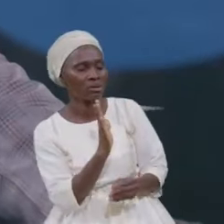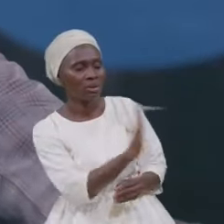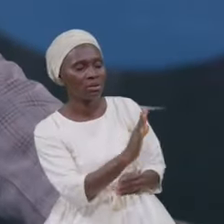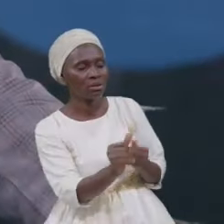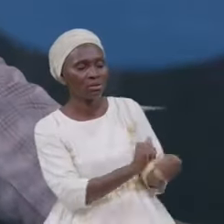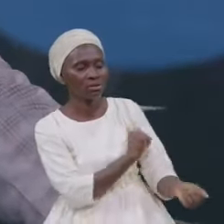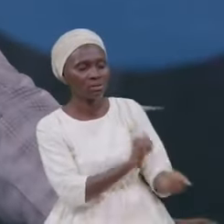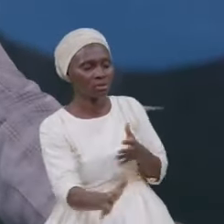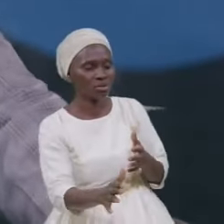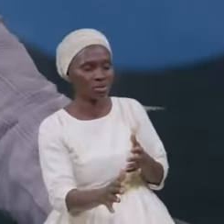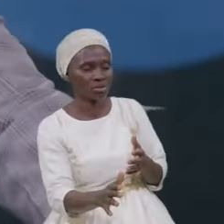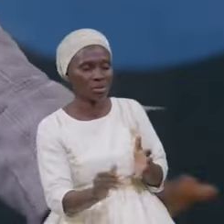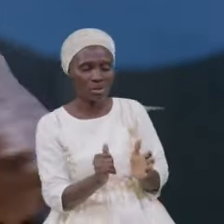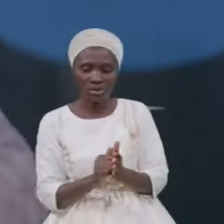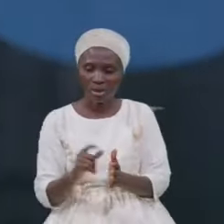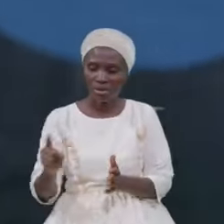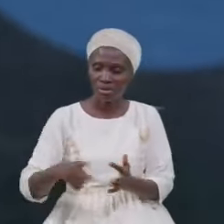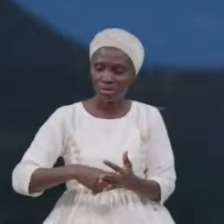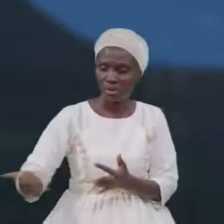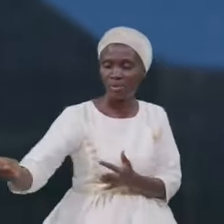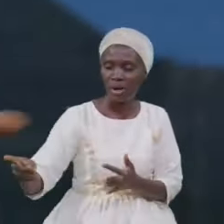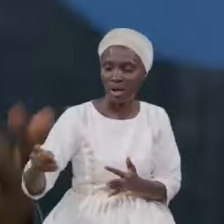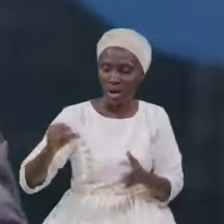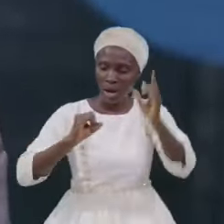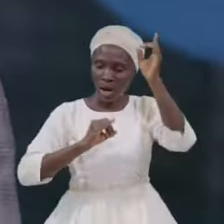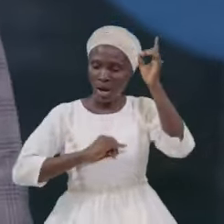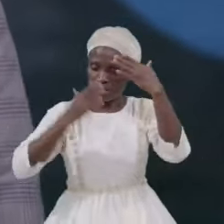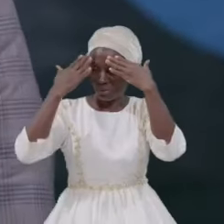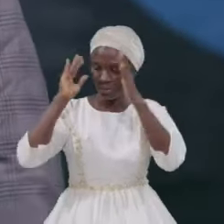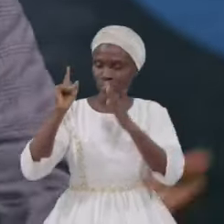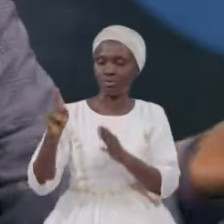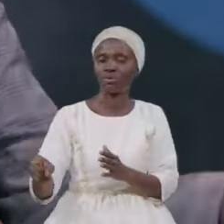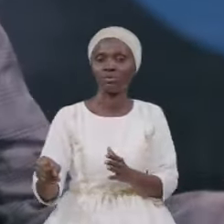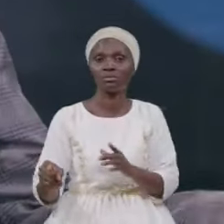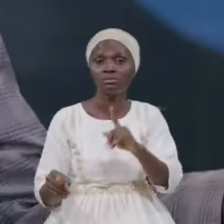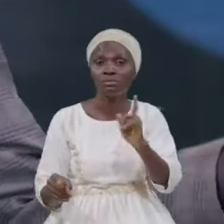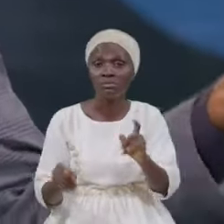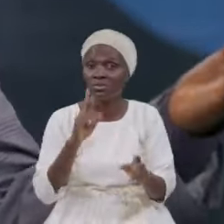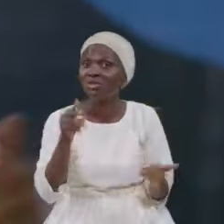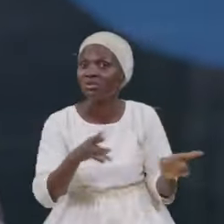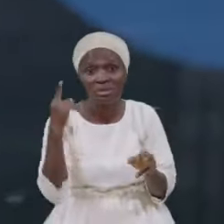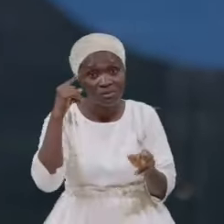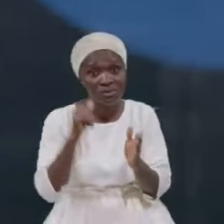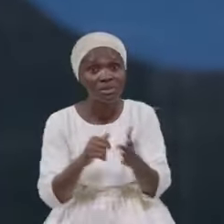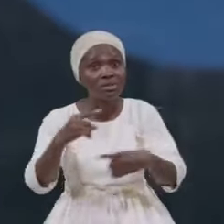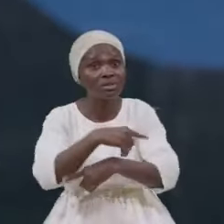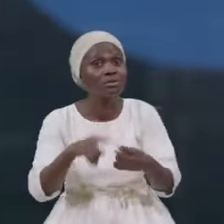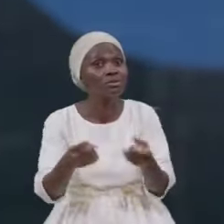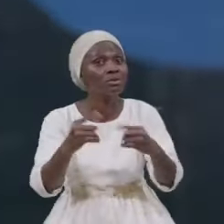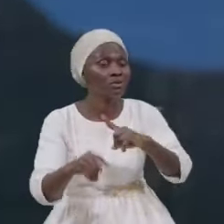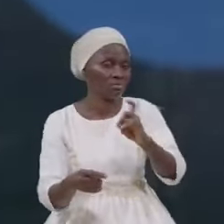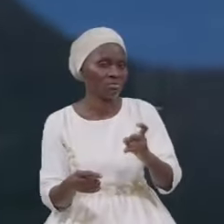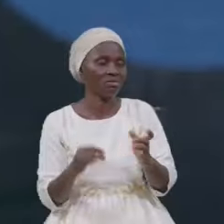Are you ready for that day to come? It's coming. And we are not the only people speaking about it.